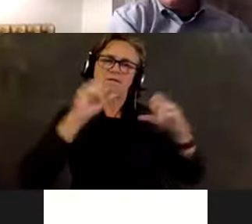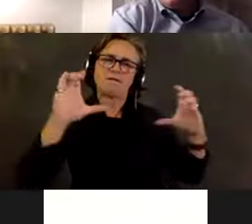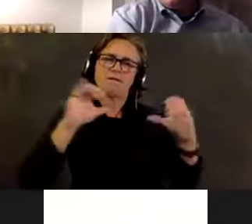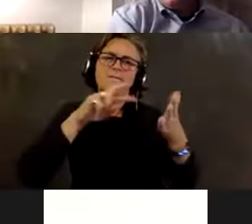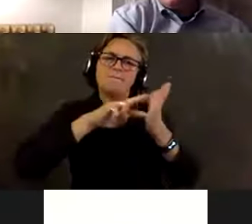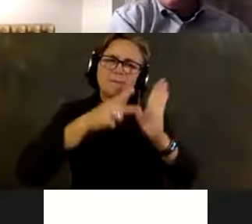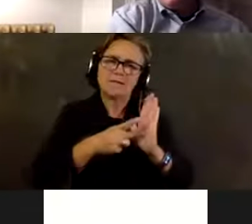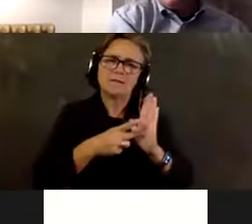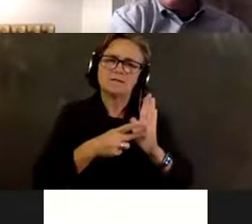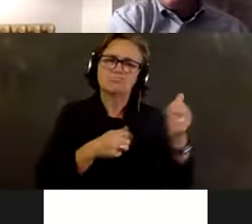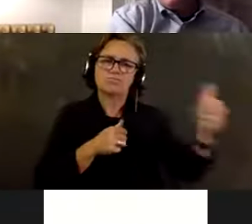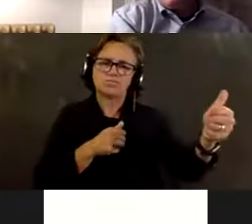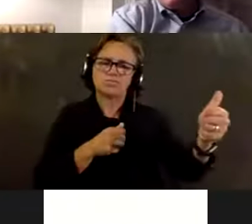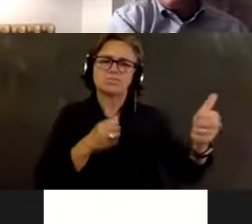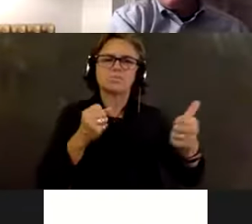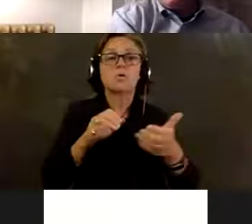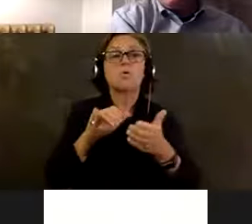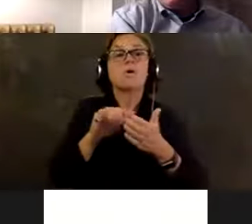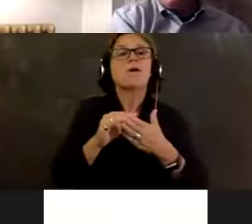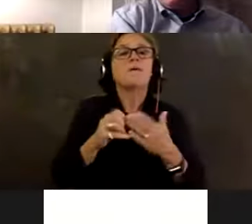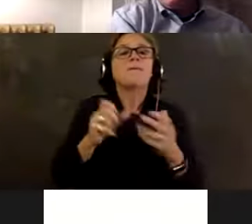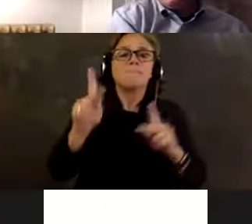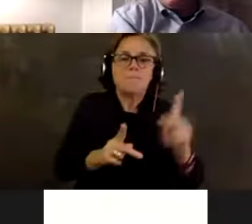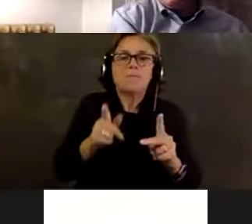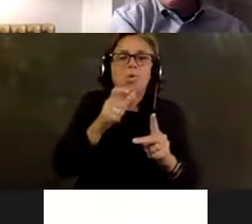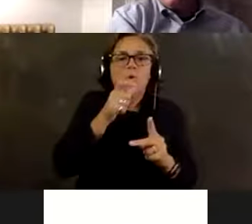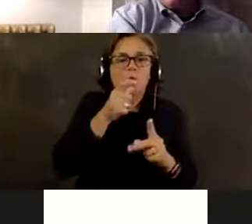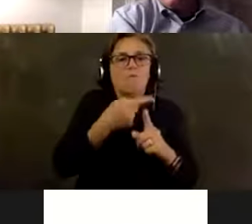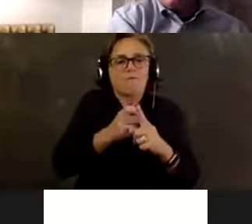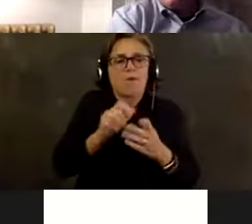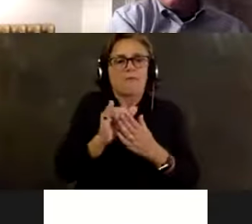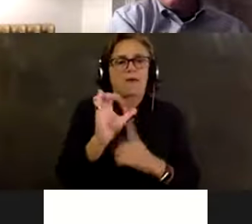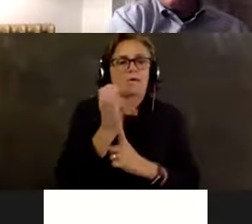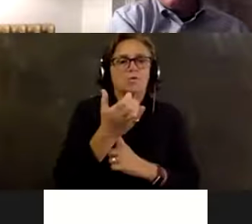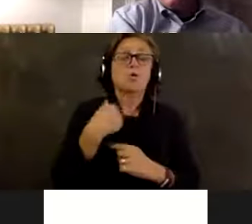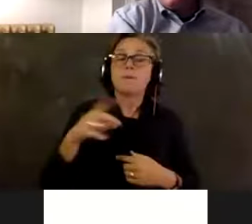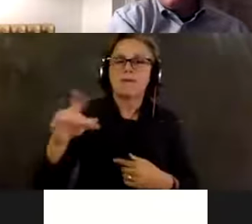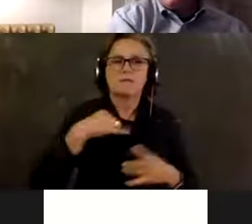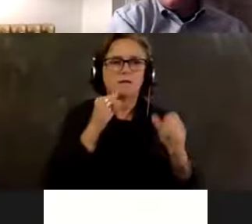American populations know about it. I know about it because I interviewed